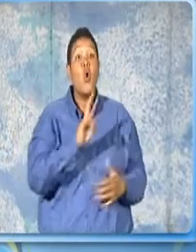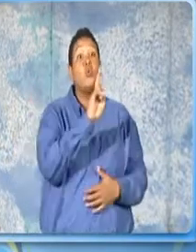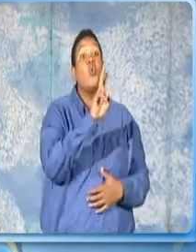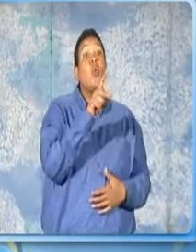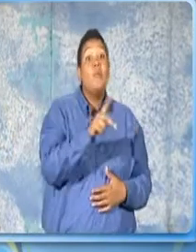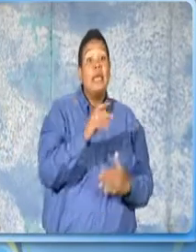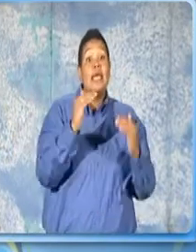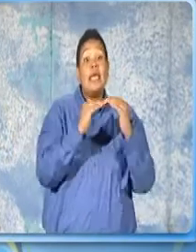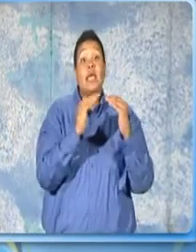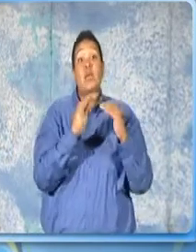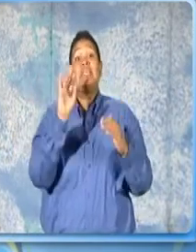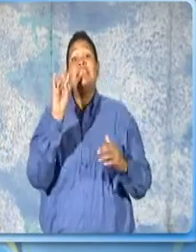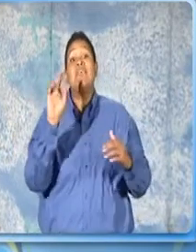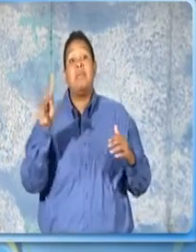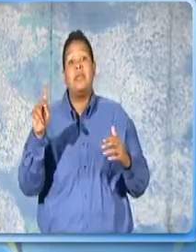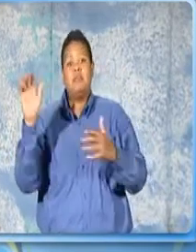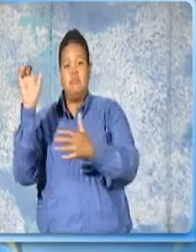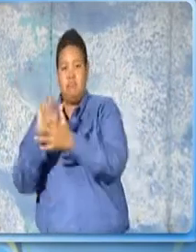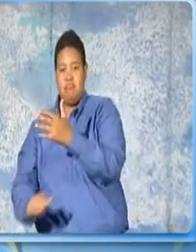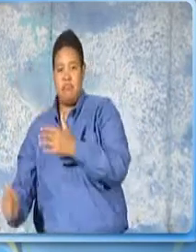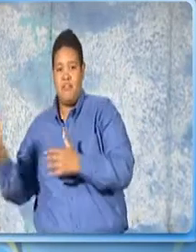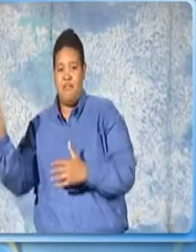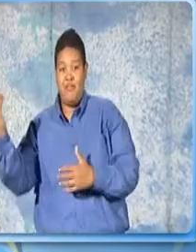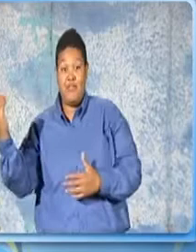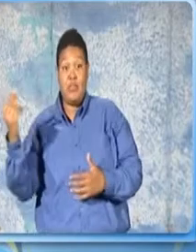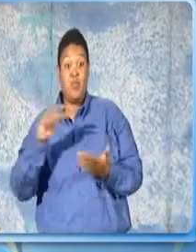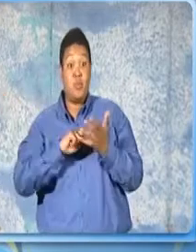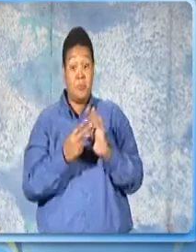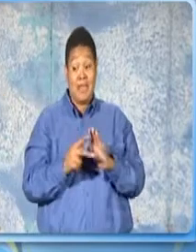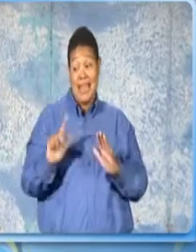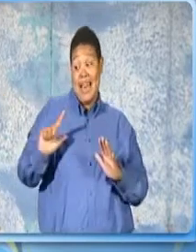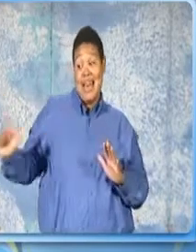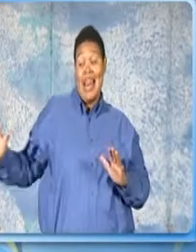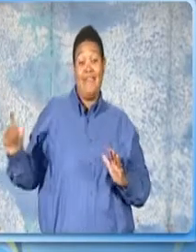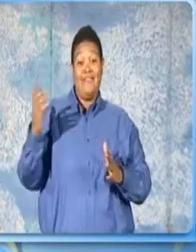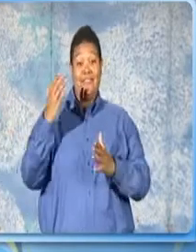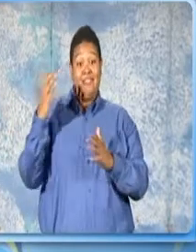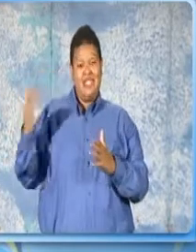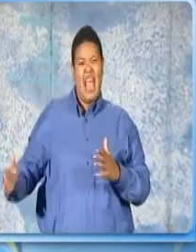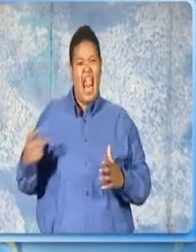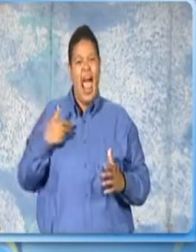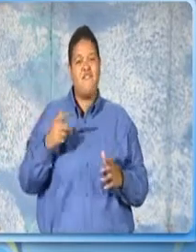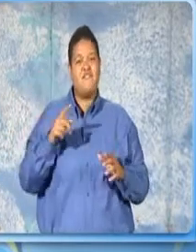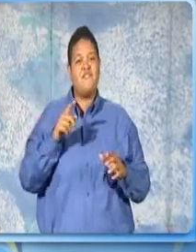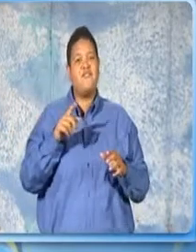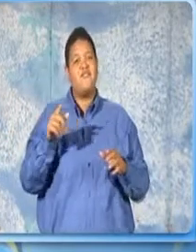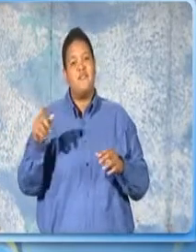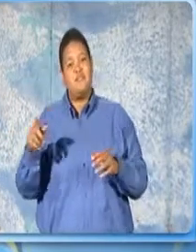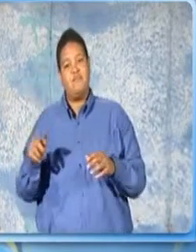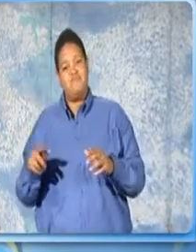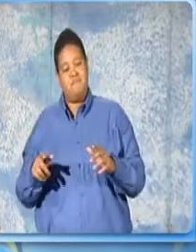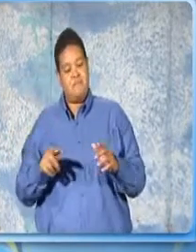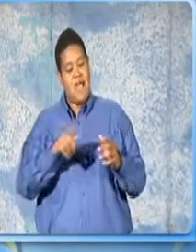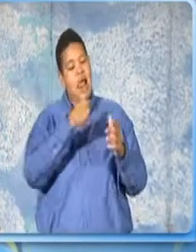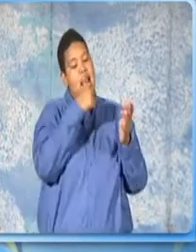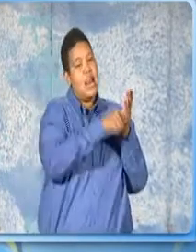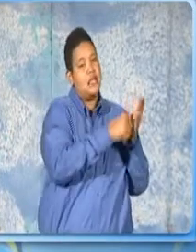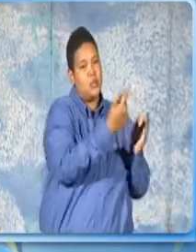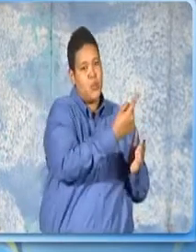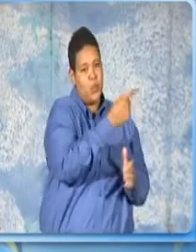7p minus 15, which means the left-hand side only has variable terms.